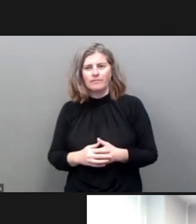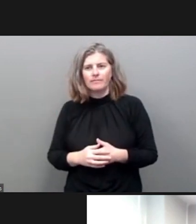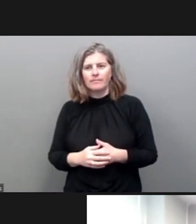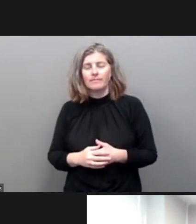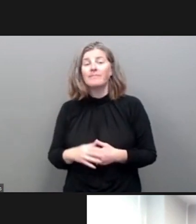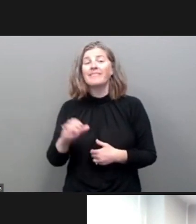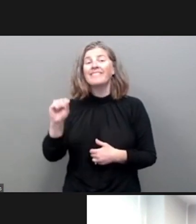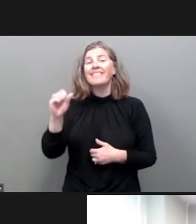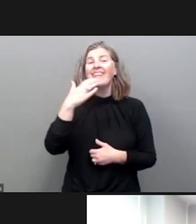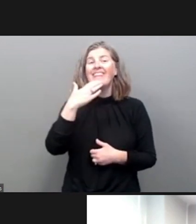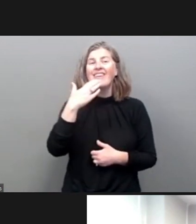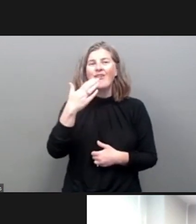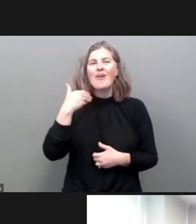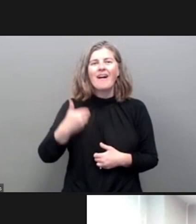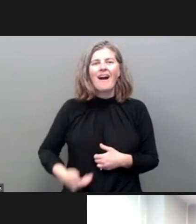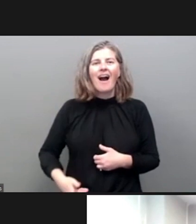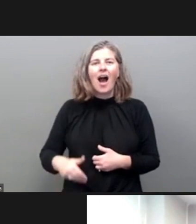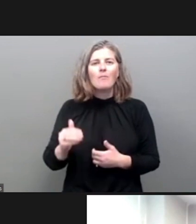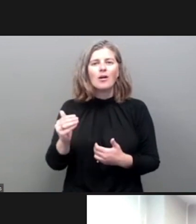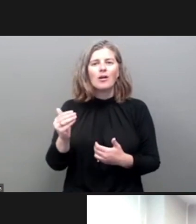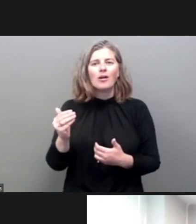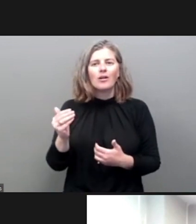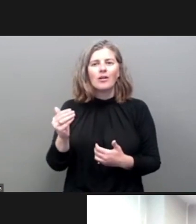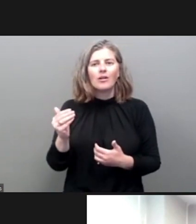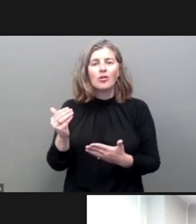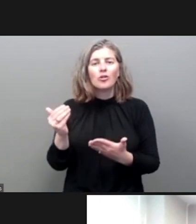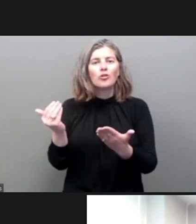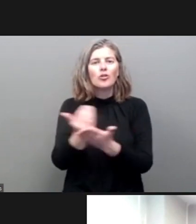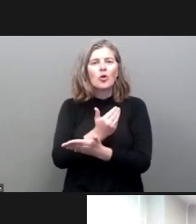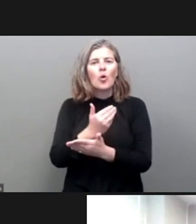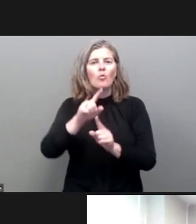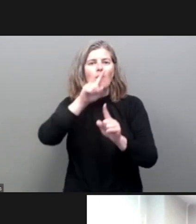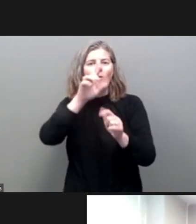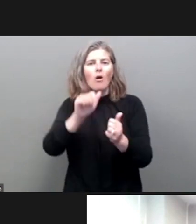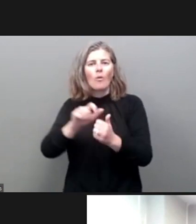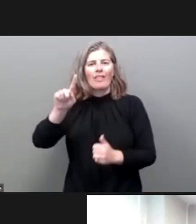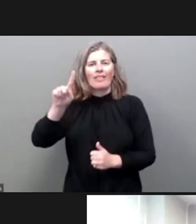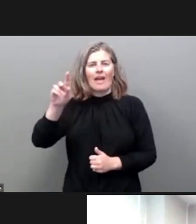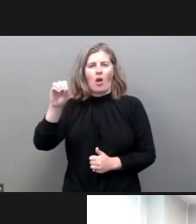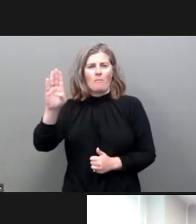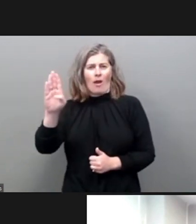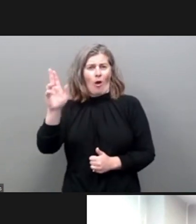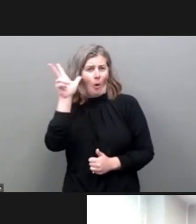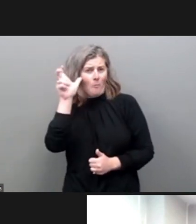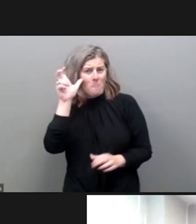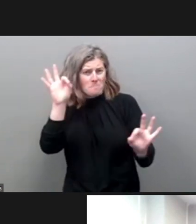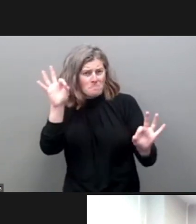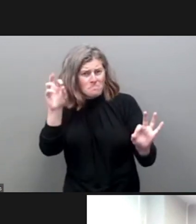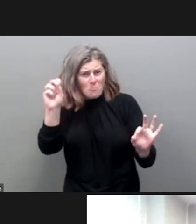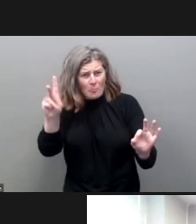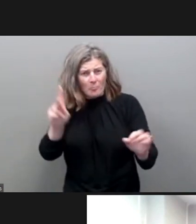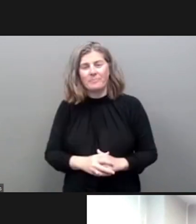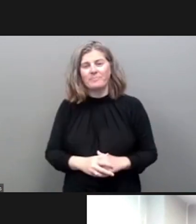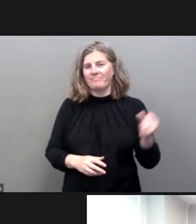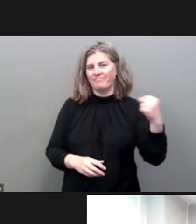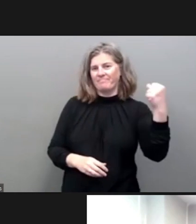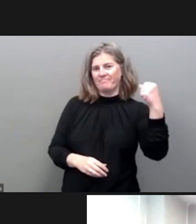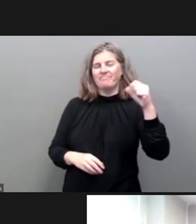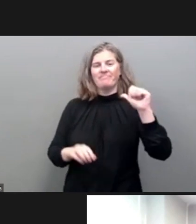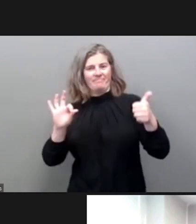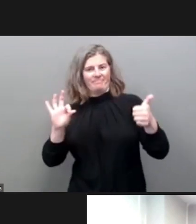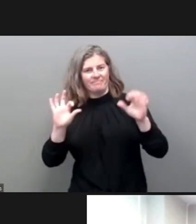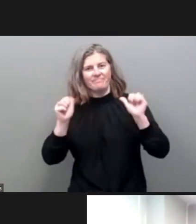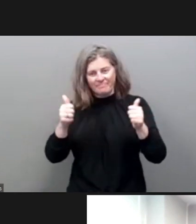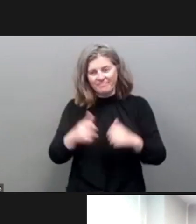Yeah, thank you. I am a newer reporter with KOB. I hope you guys can hear me okay. Yeah. Loud and clear.